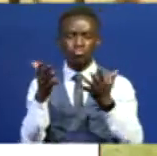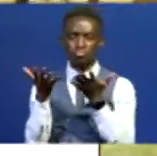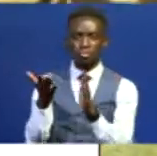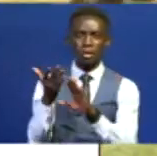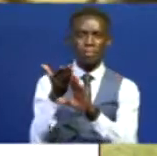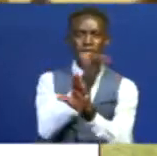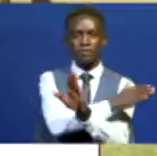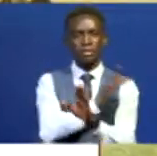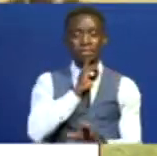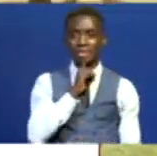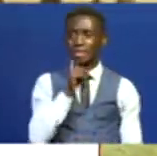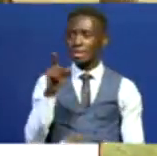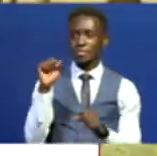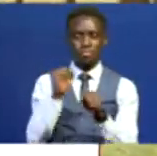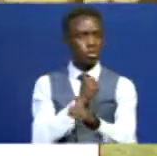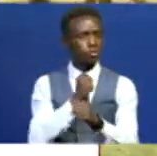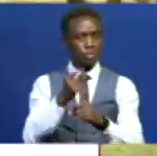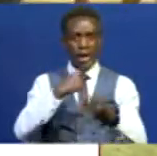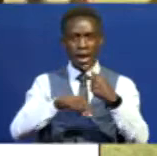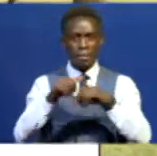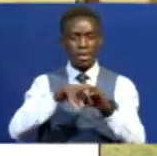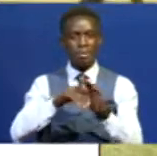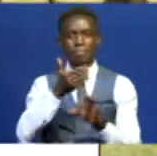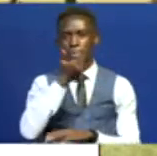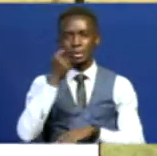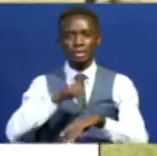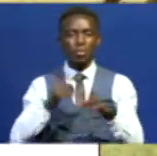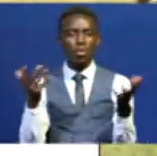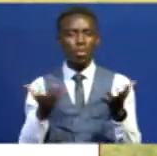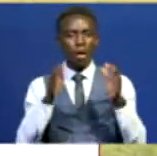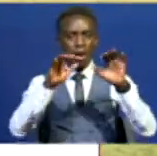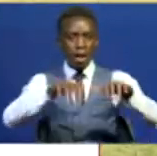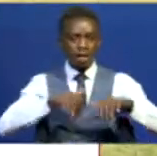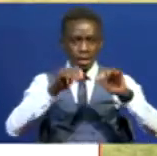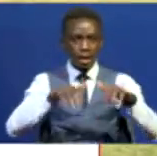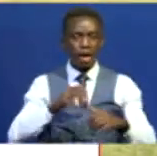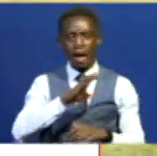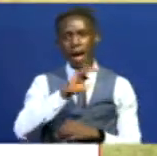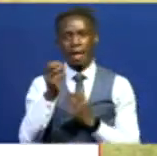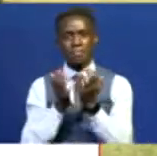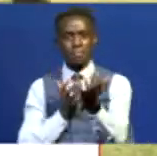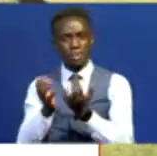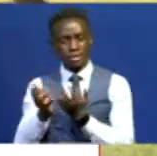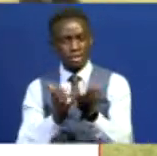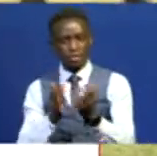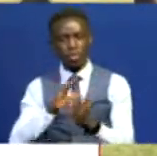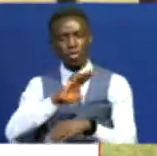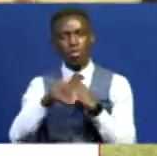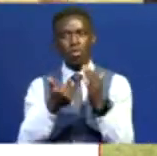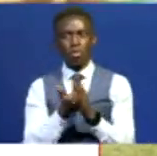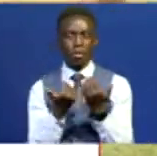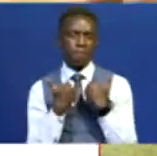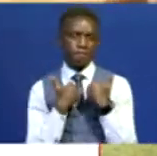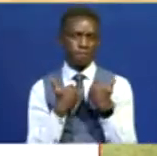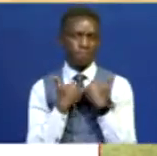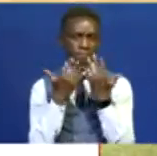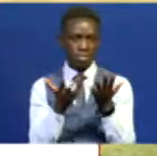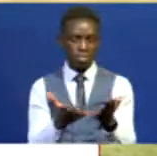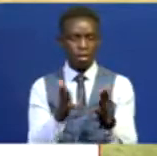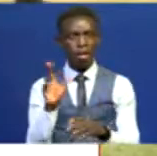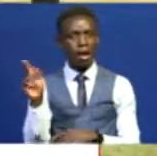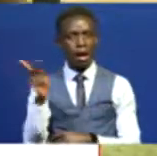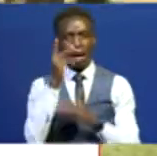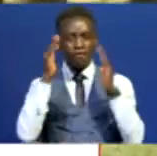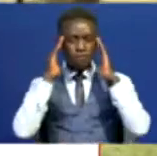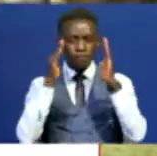not have come at a better time where agriculture and trade have a convergence as Kenya works at adding, or rather focusing on